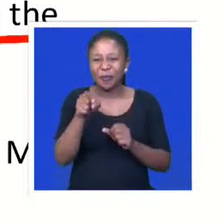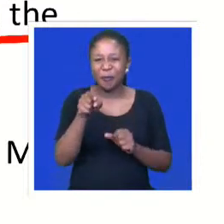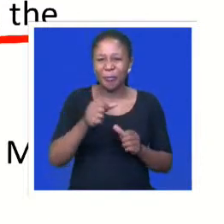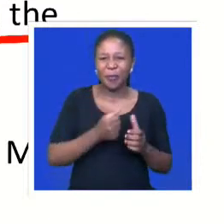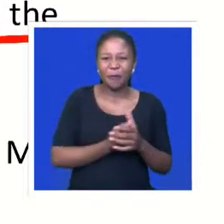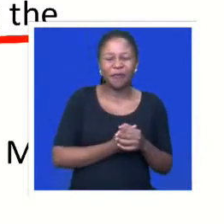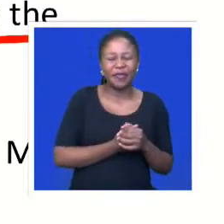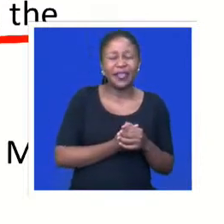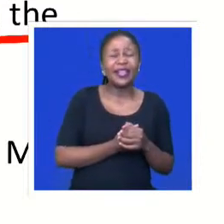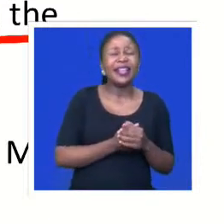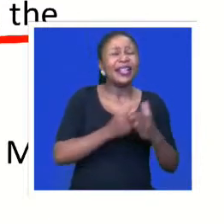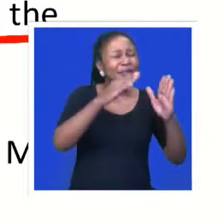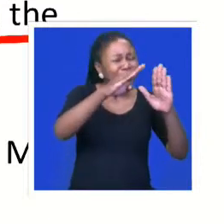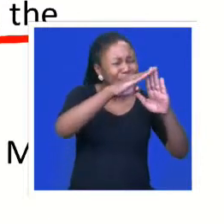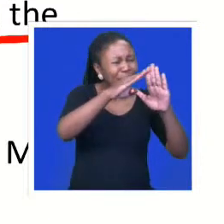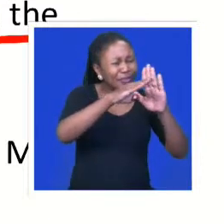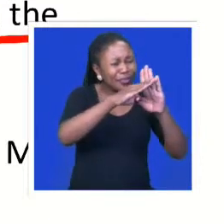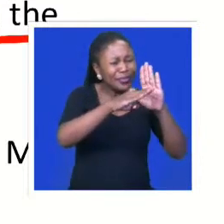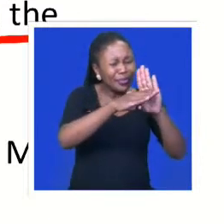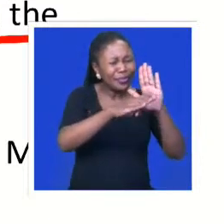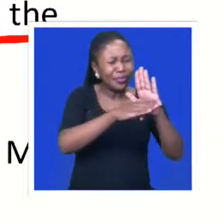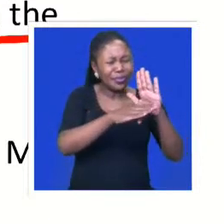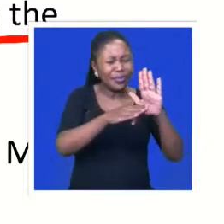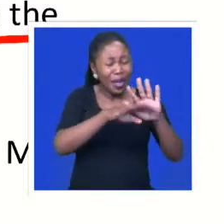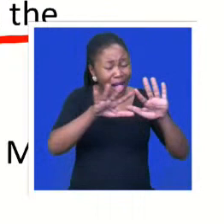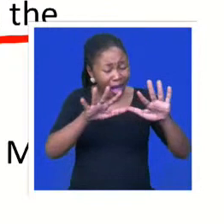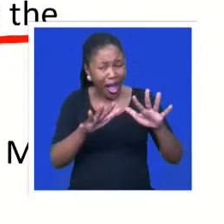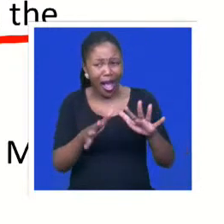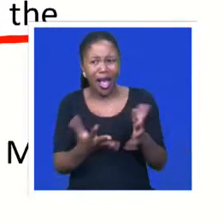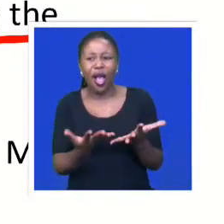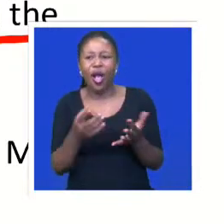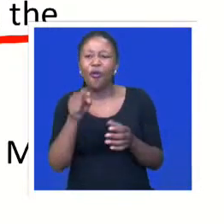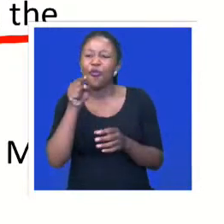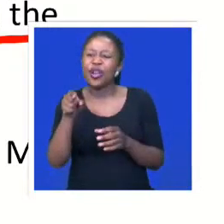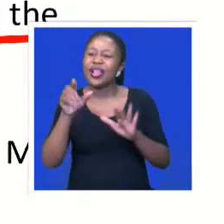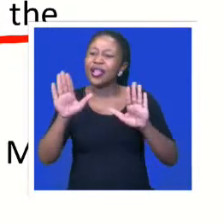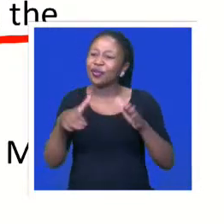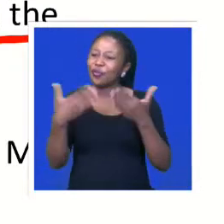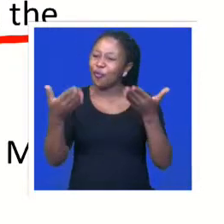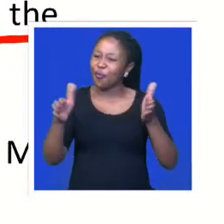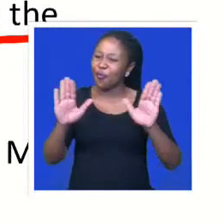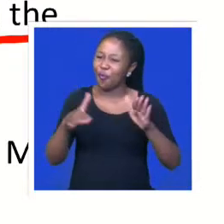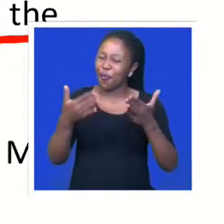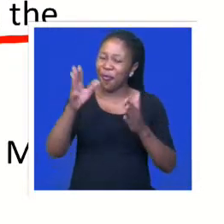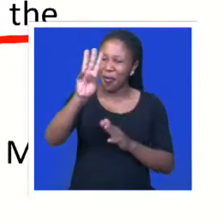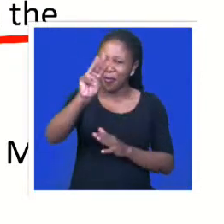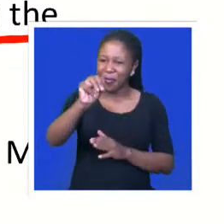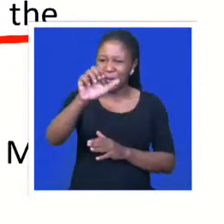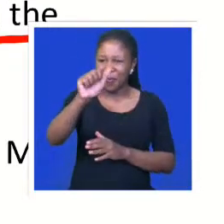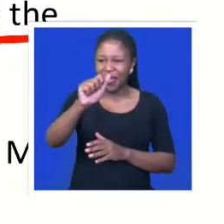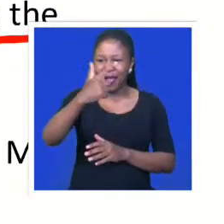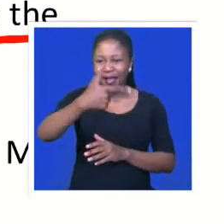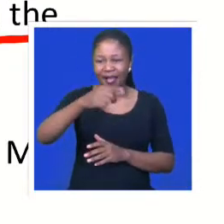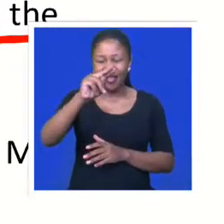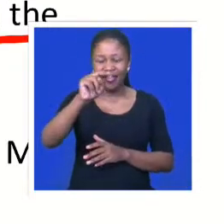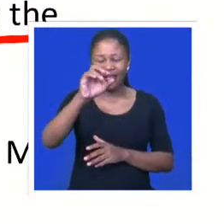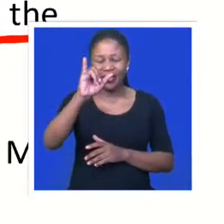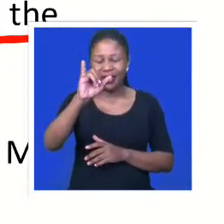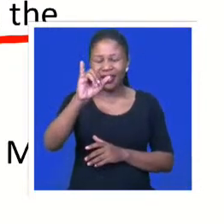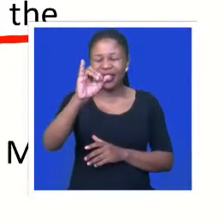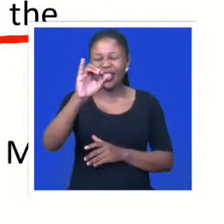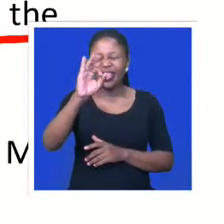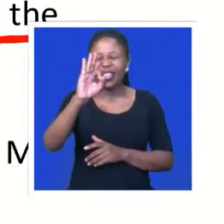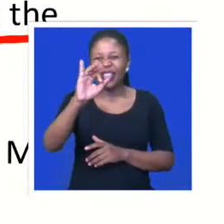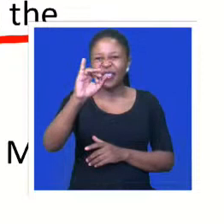revealed through the Magnificat, explain the lessons drawn from the Magnificat,